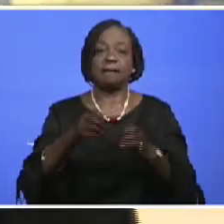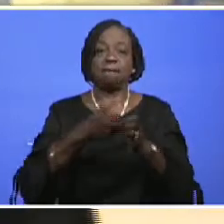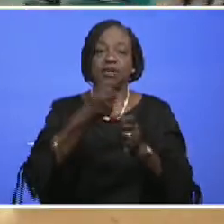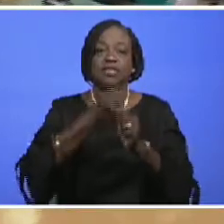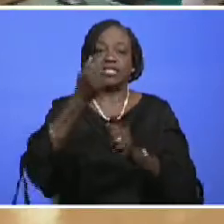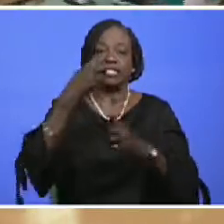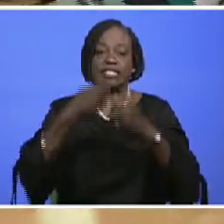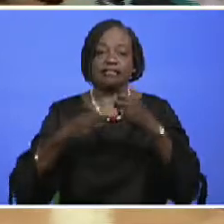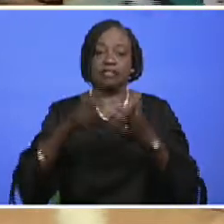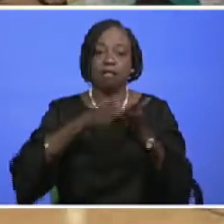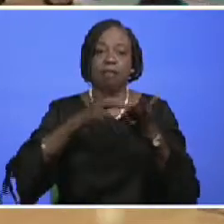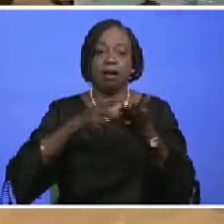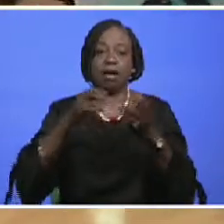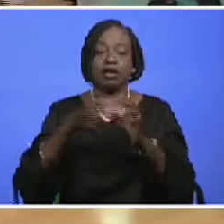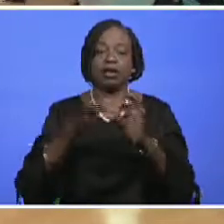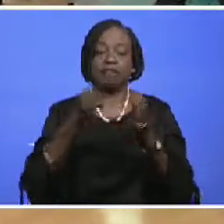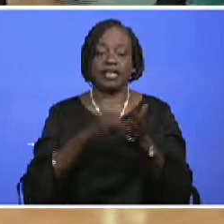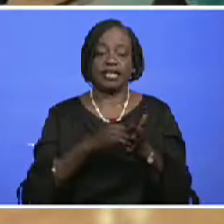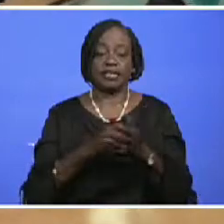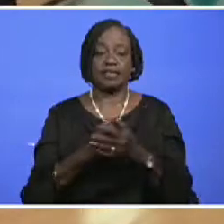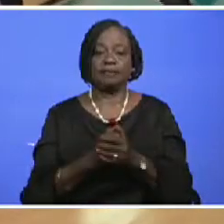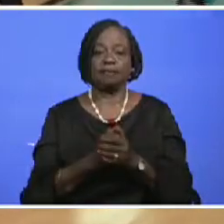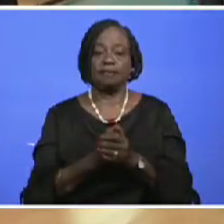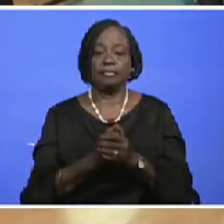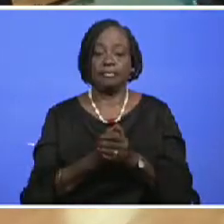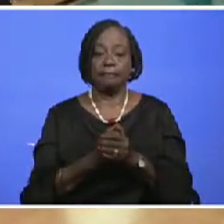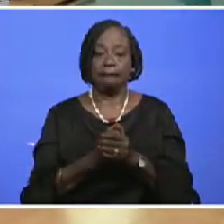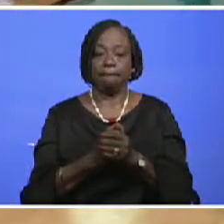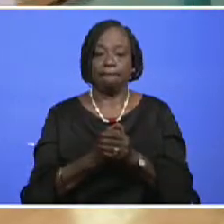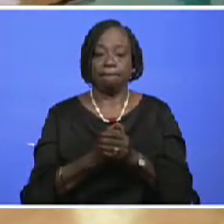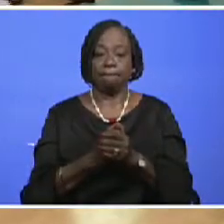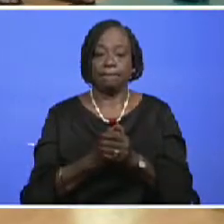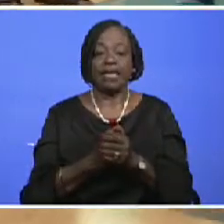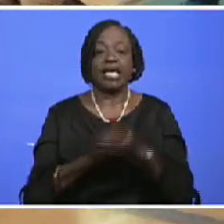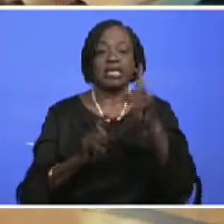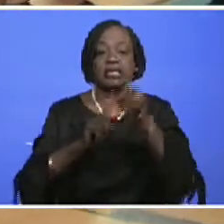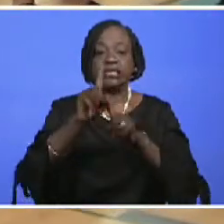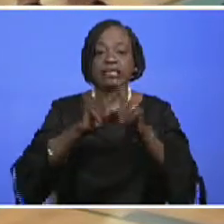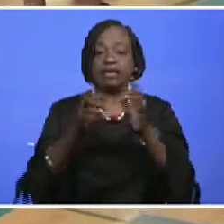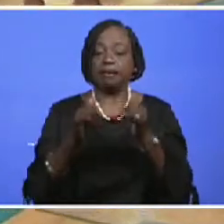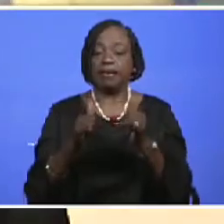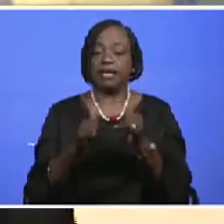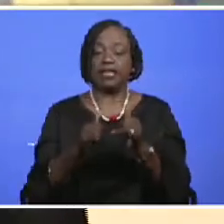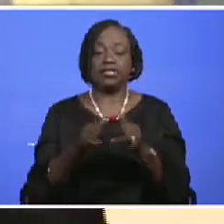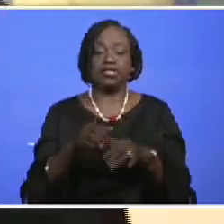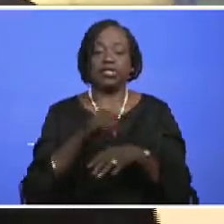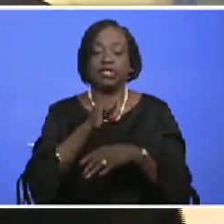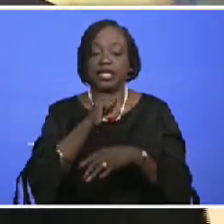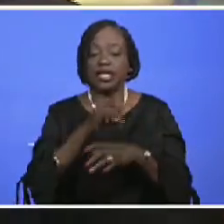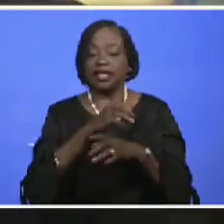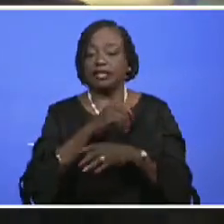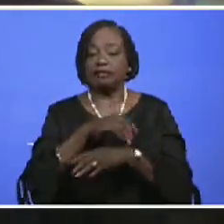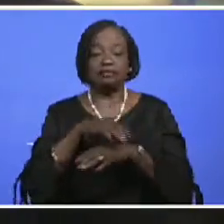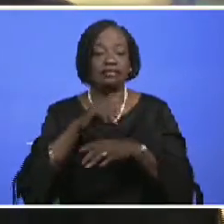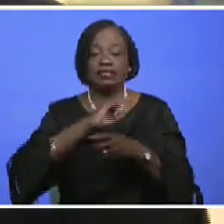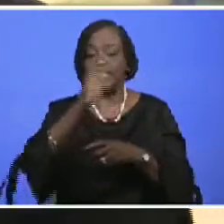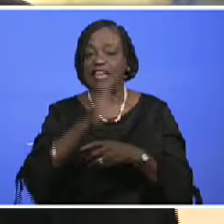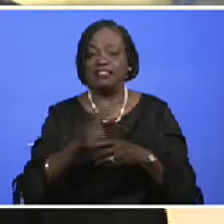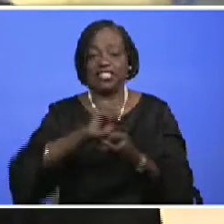being a referee. Workman also putting to rest an age-old notion that star players get preferential treatment. It doesn't